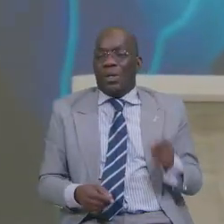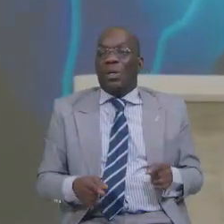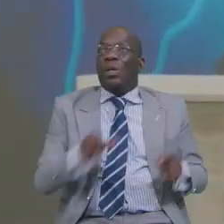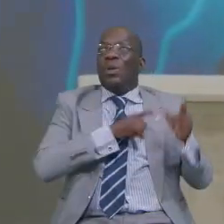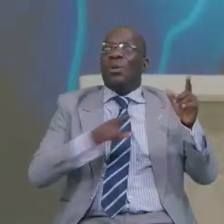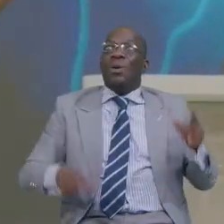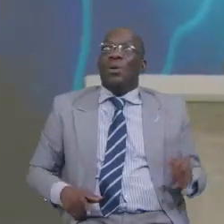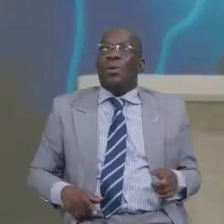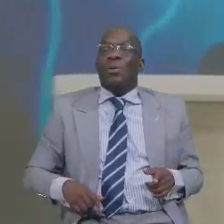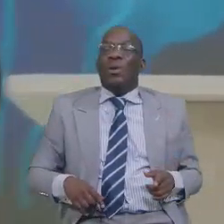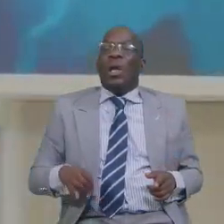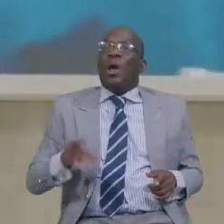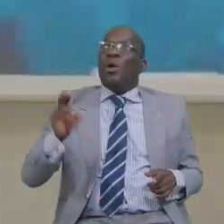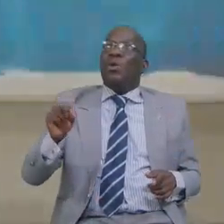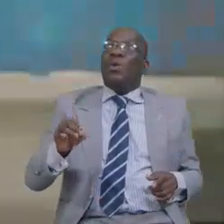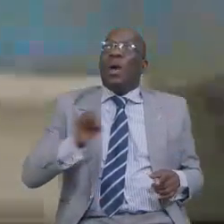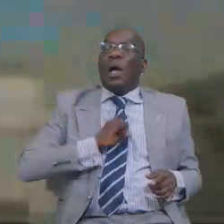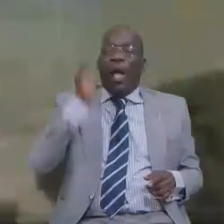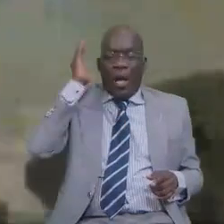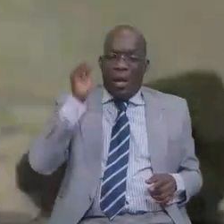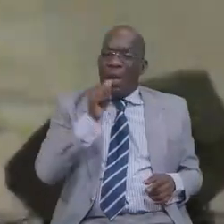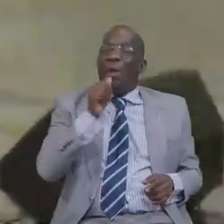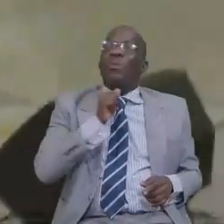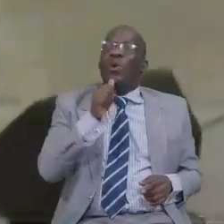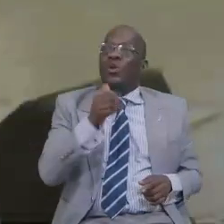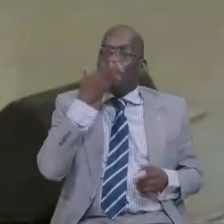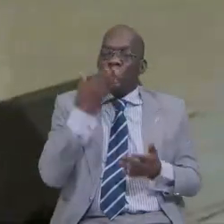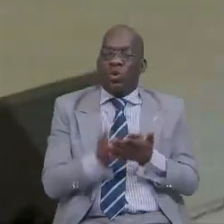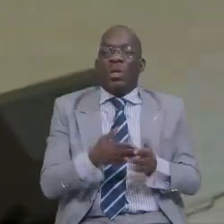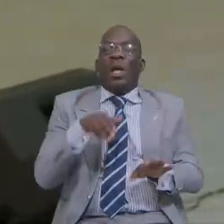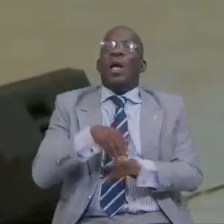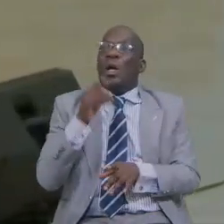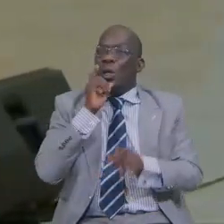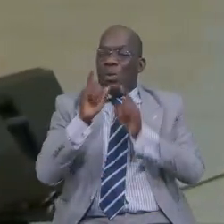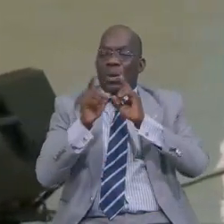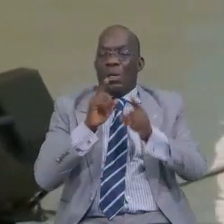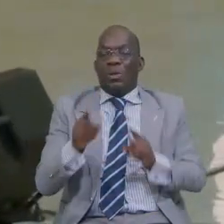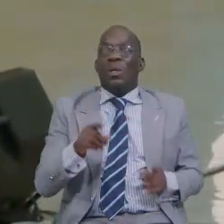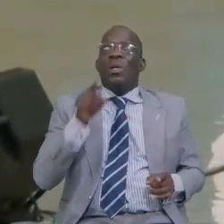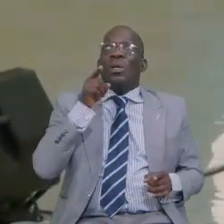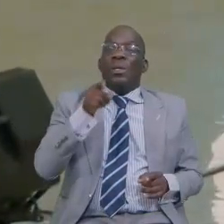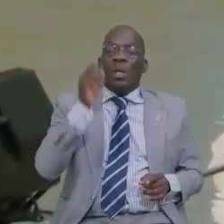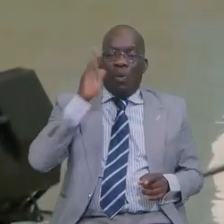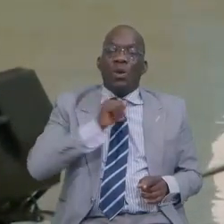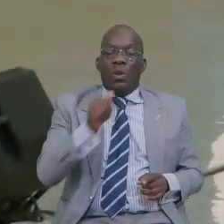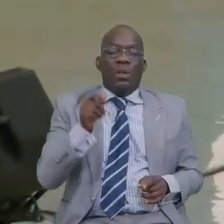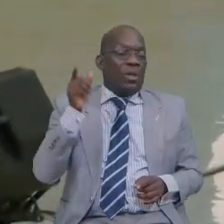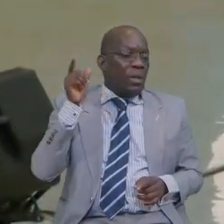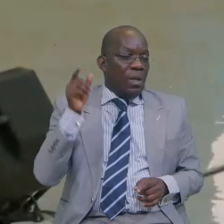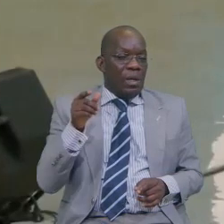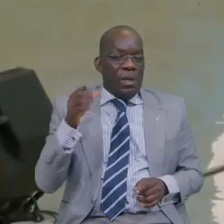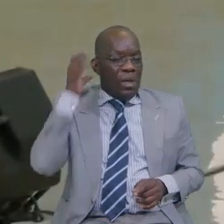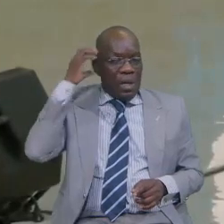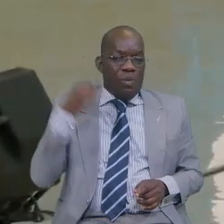won't. I'm not a good speaker. You won't listen to me. And God said, okay, put your hand there.